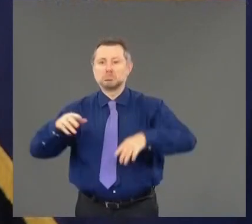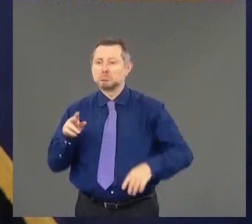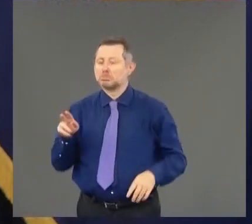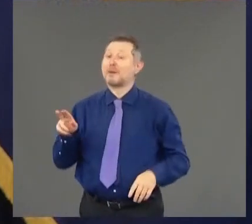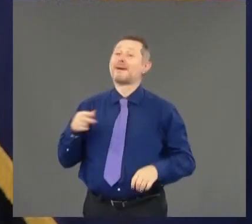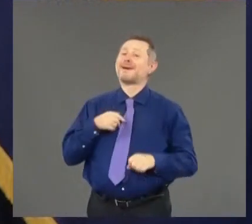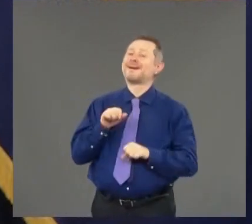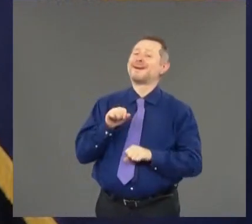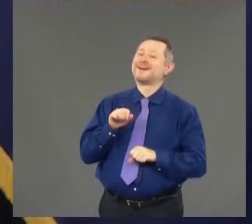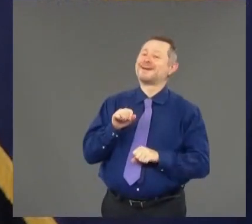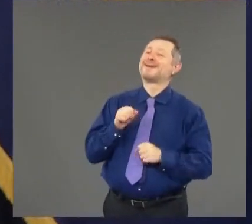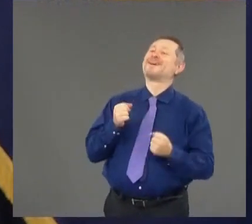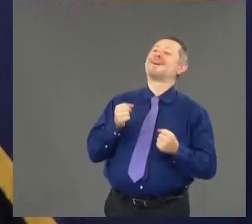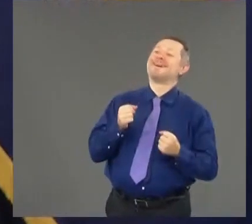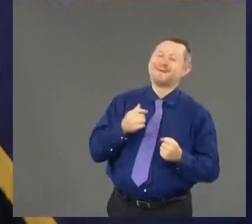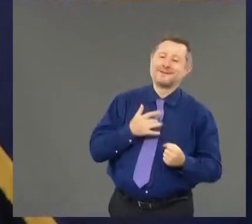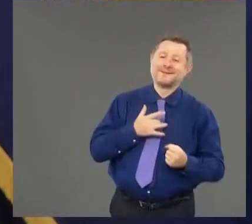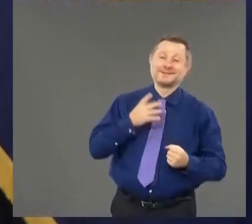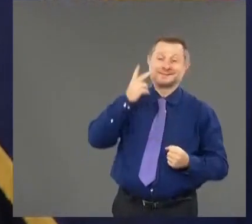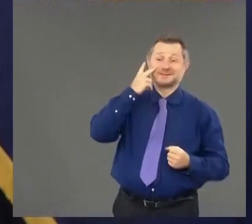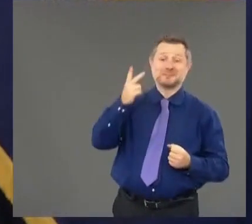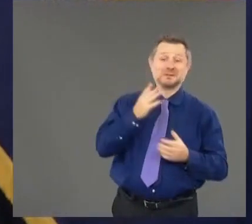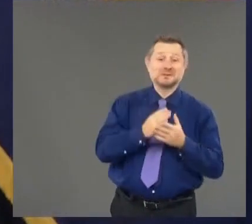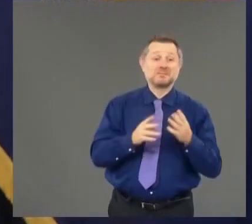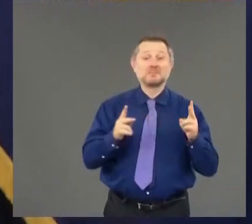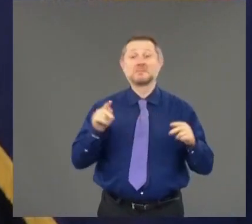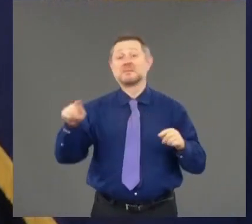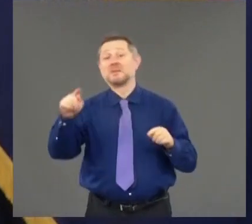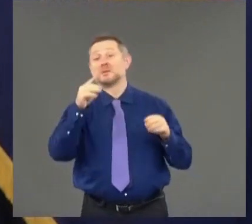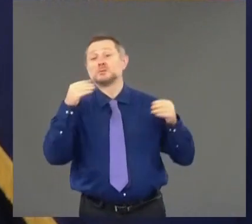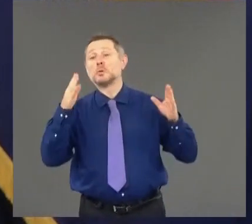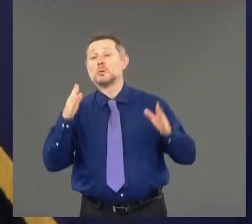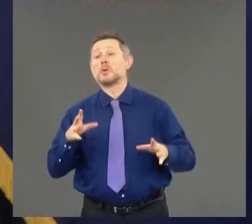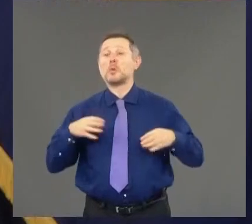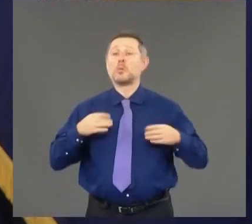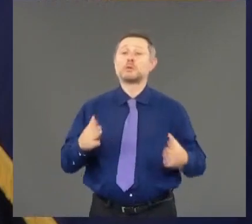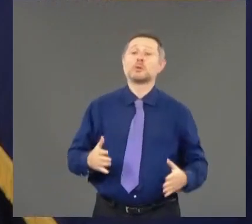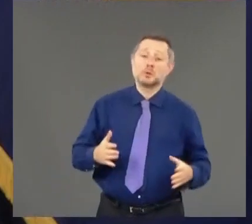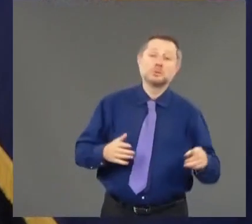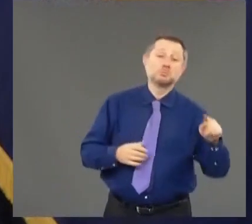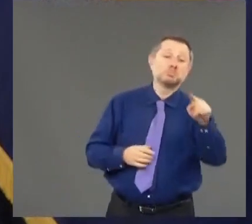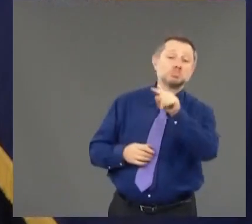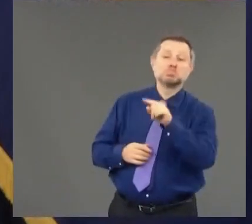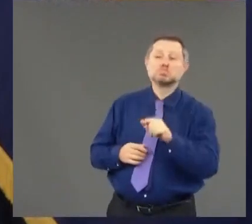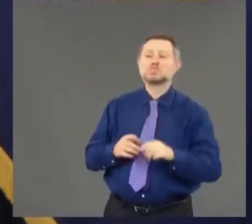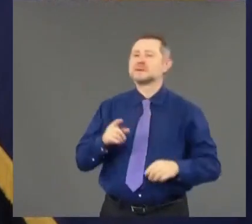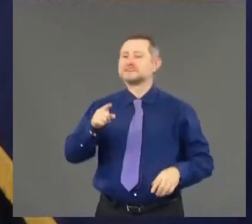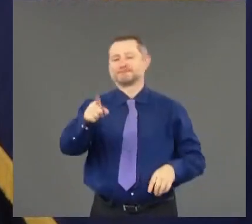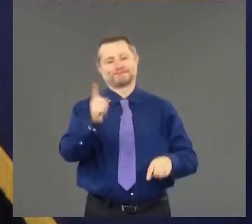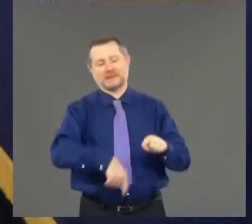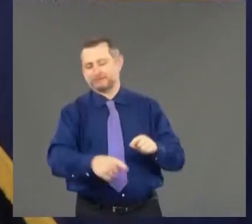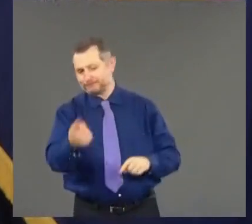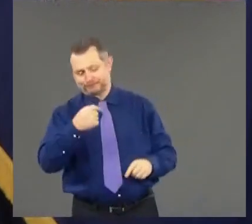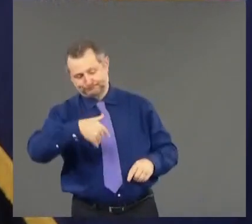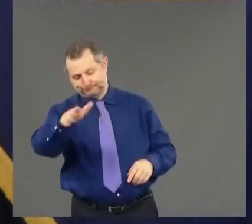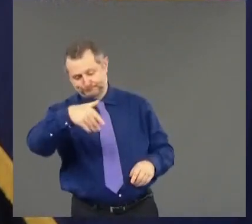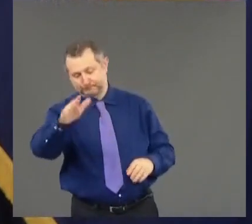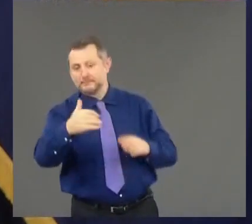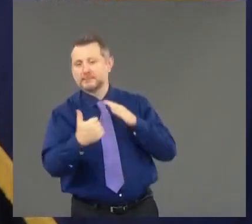I've seen places where store owners come out and say, you can't do that here. Don't do that in front of my